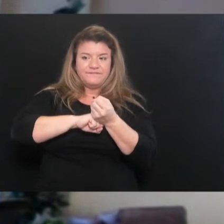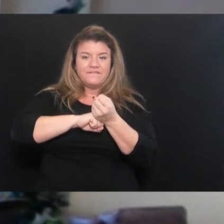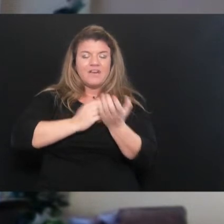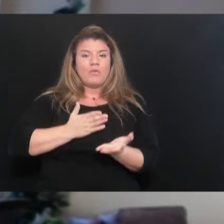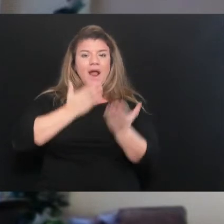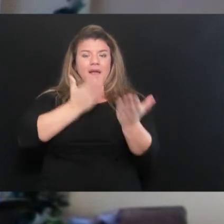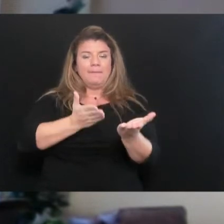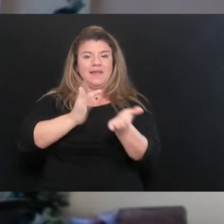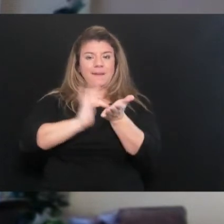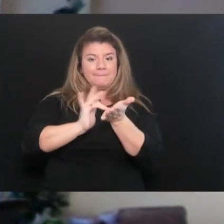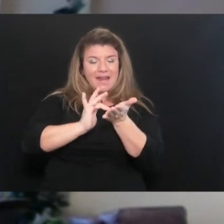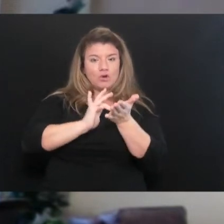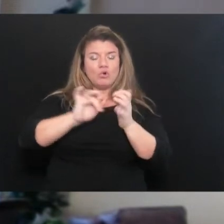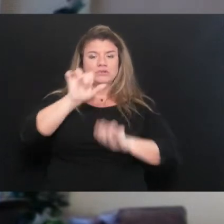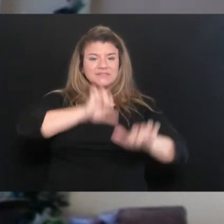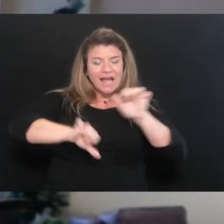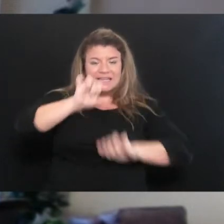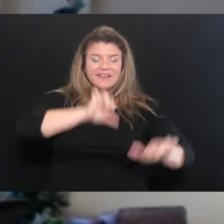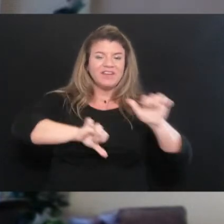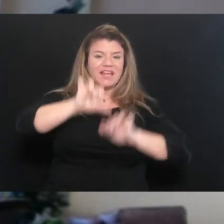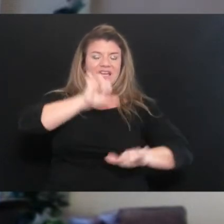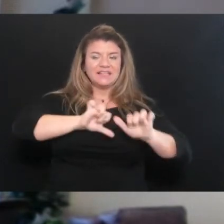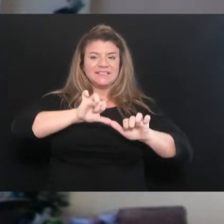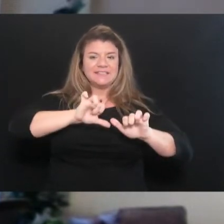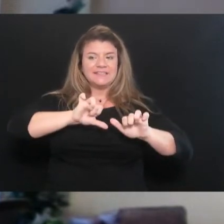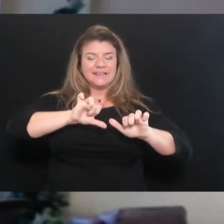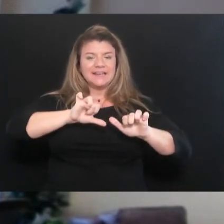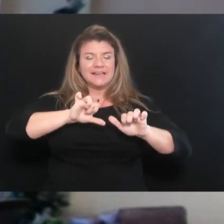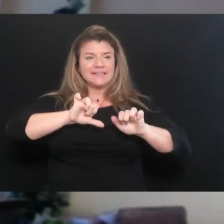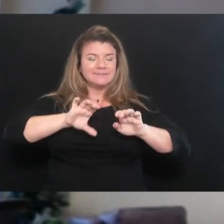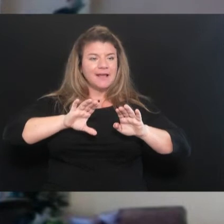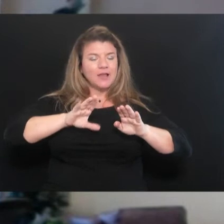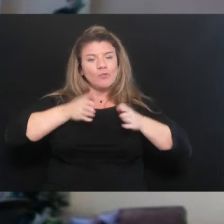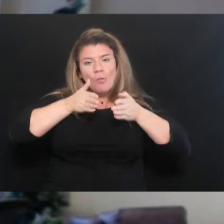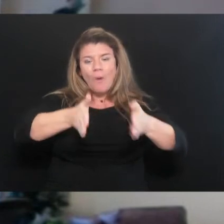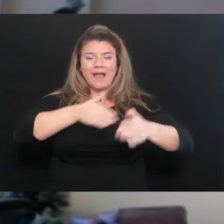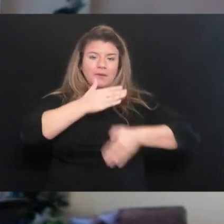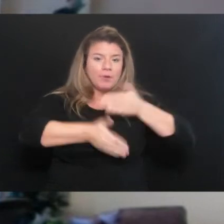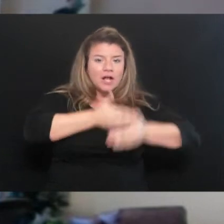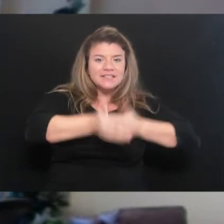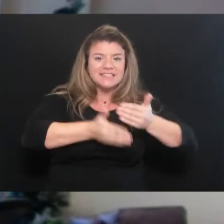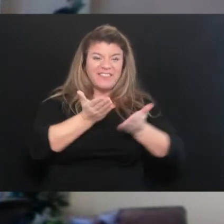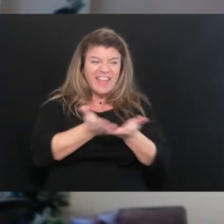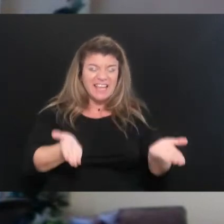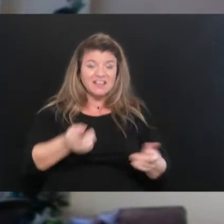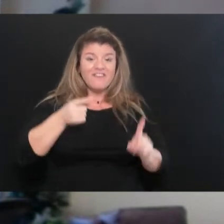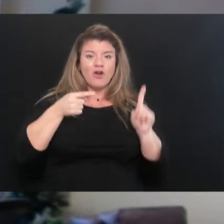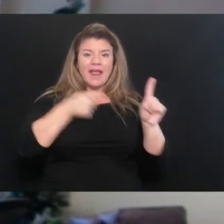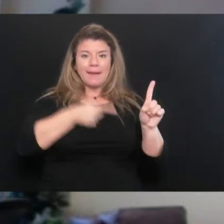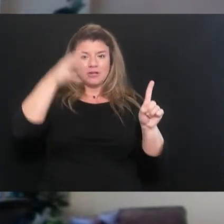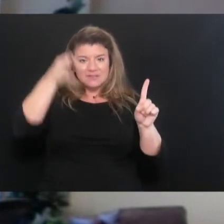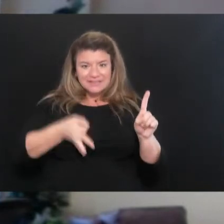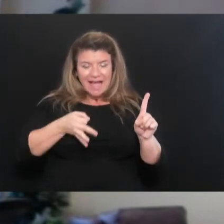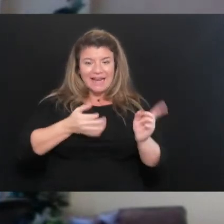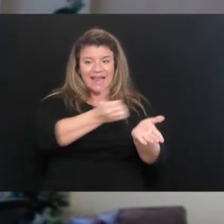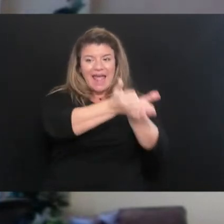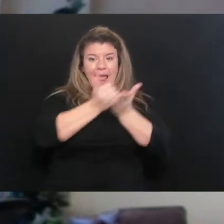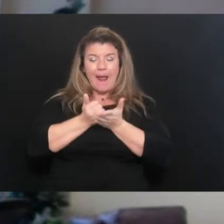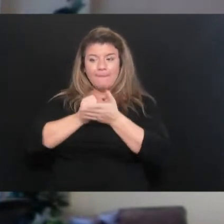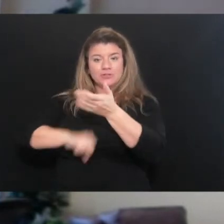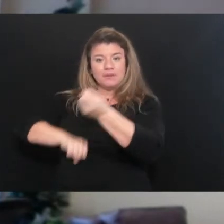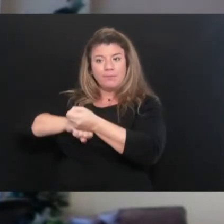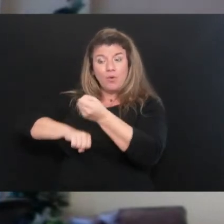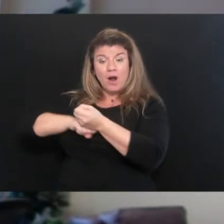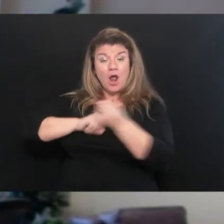recommending medical and scientific and operational details for him to decide and help direct us. Related to